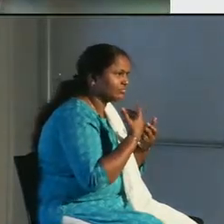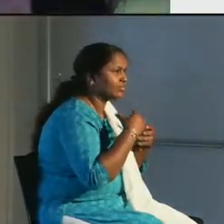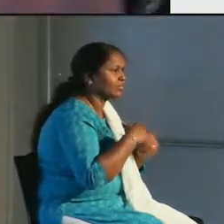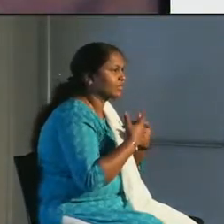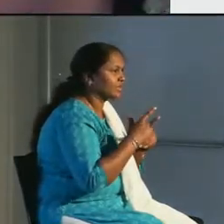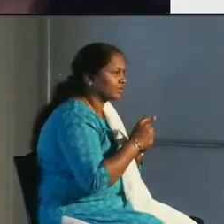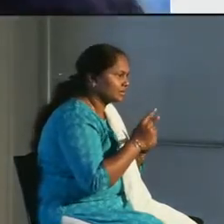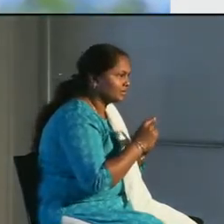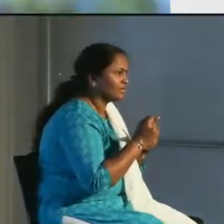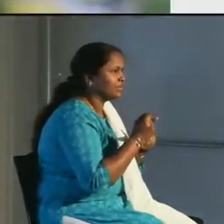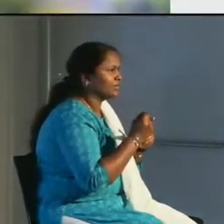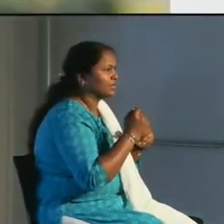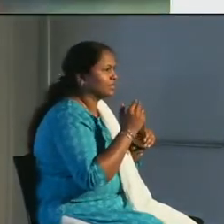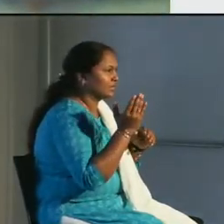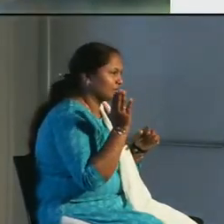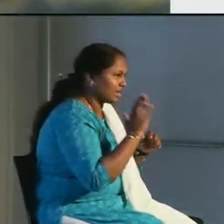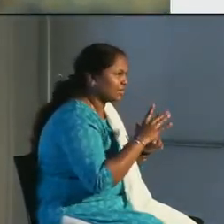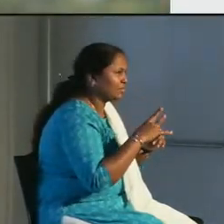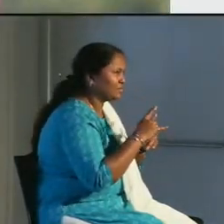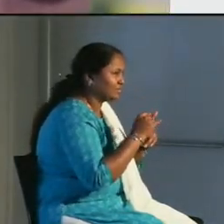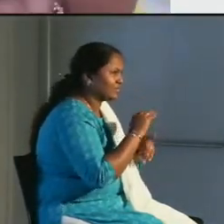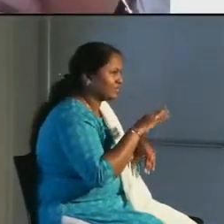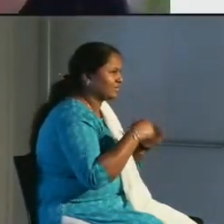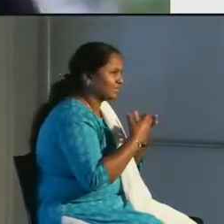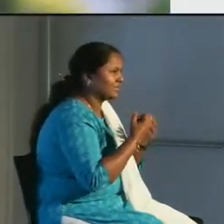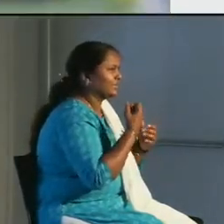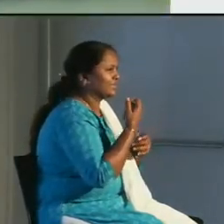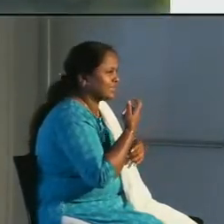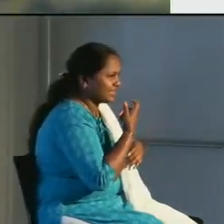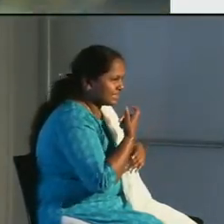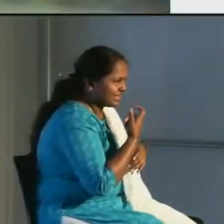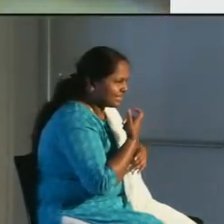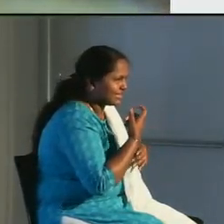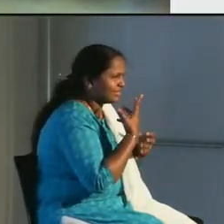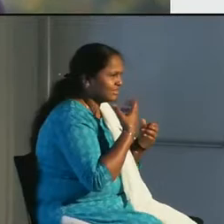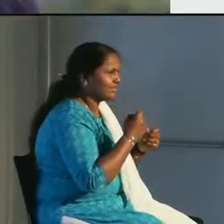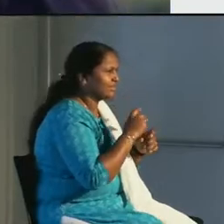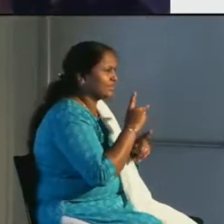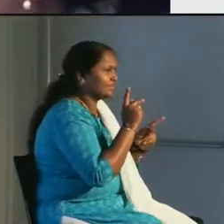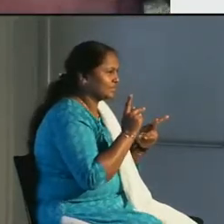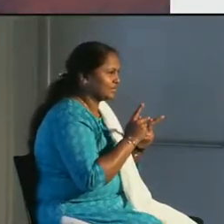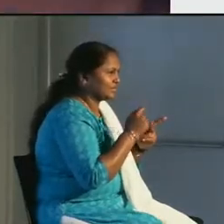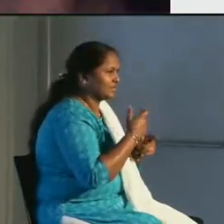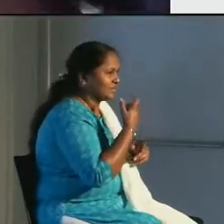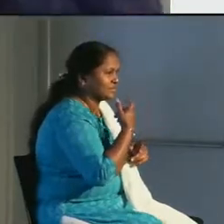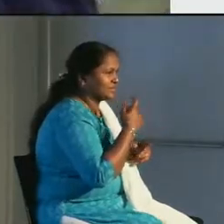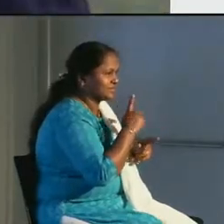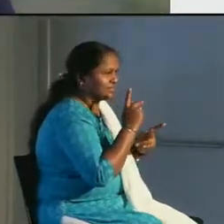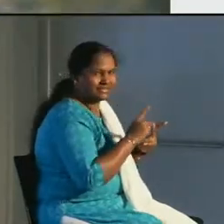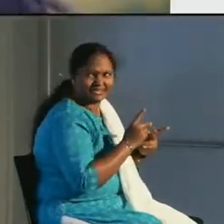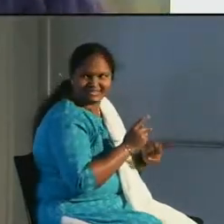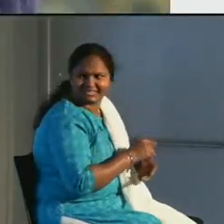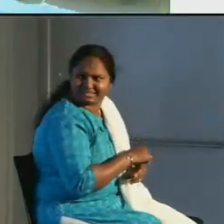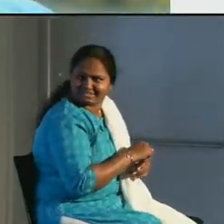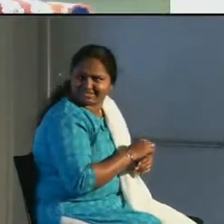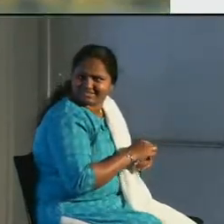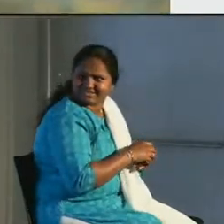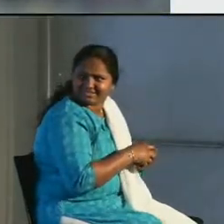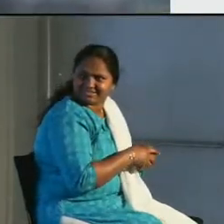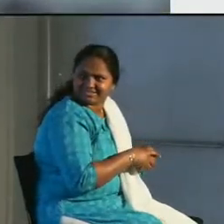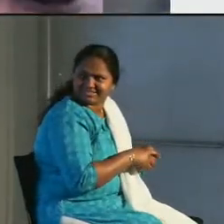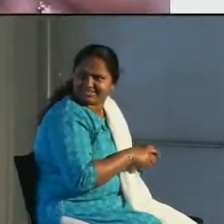how do friendships offer and coming together and occupying through that. So this is just a perfect laugh, which I'm really missing.